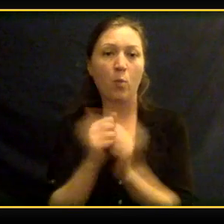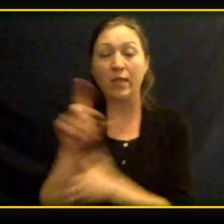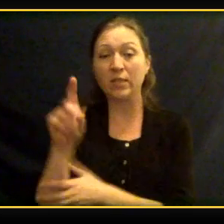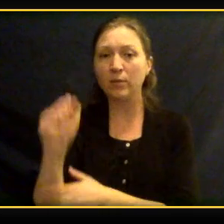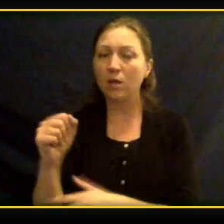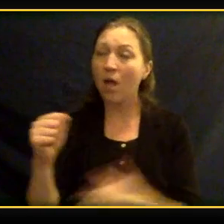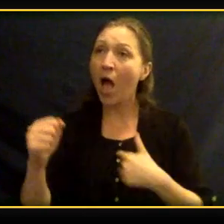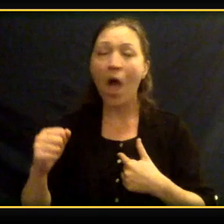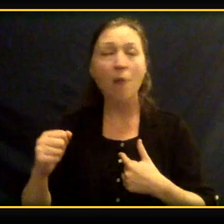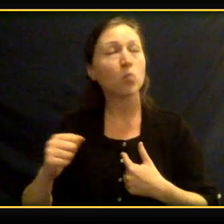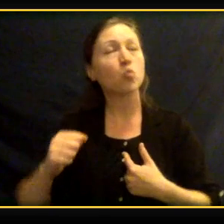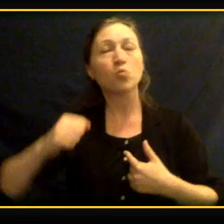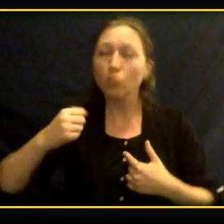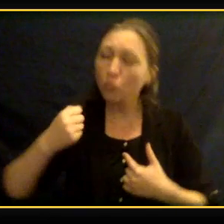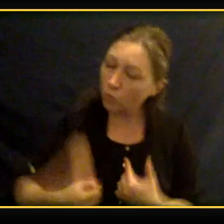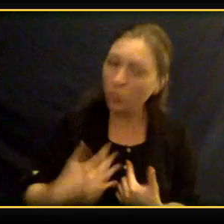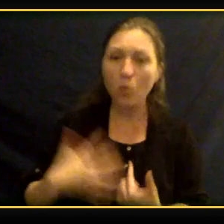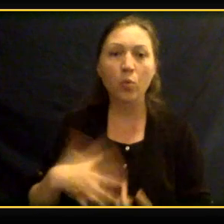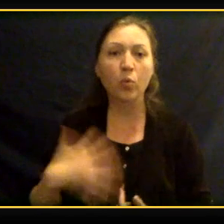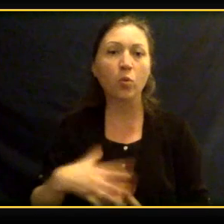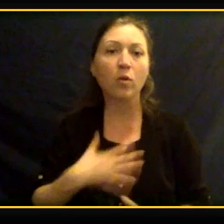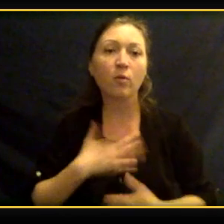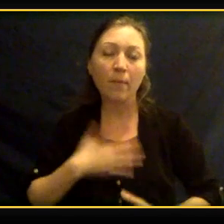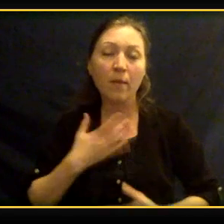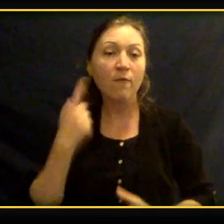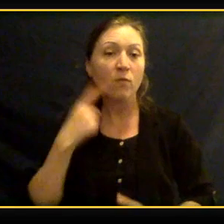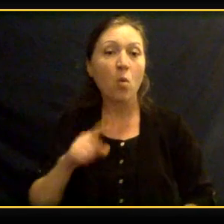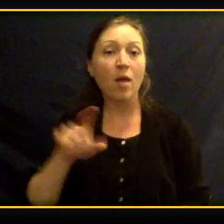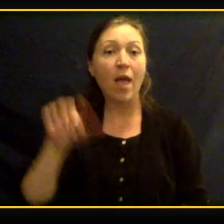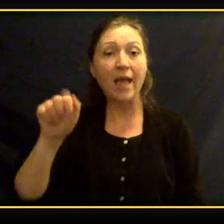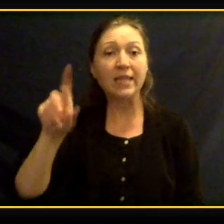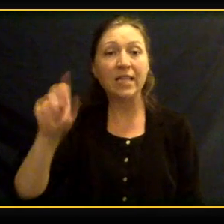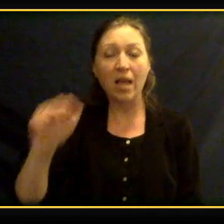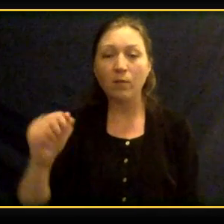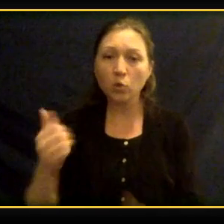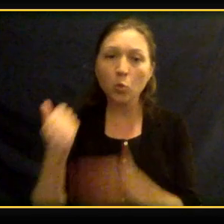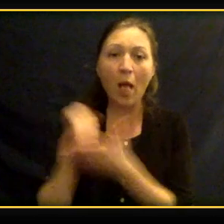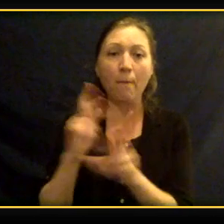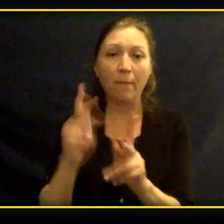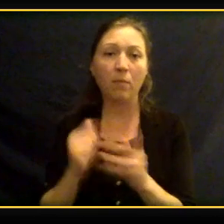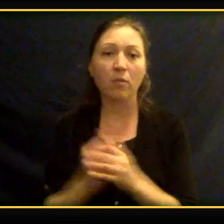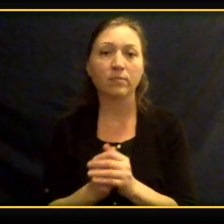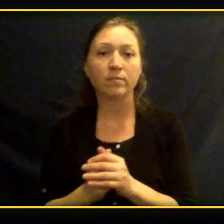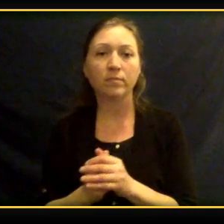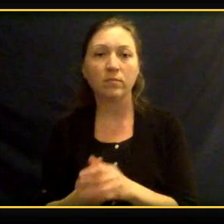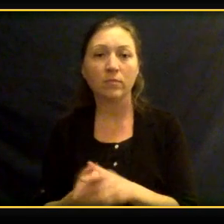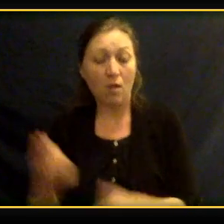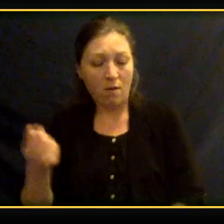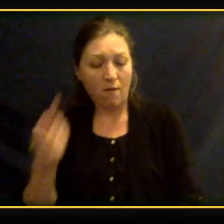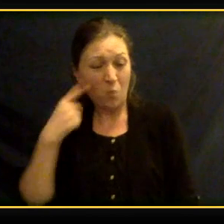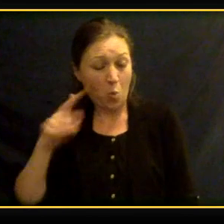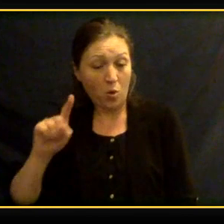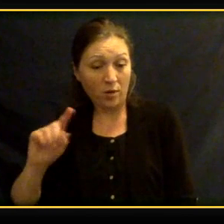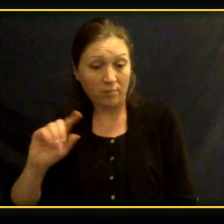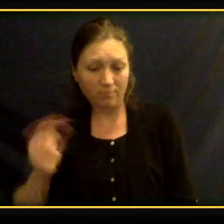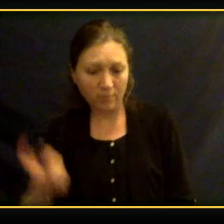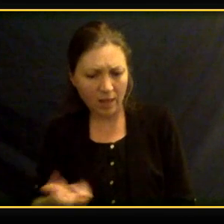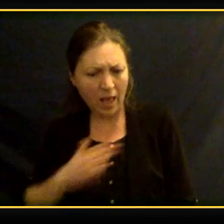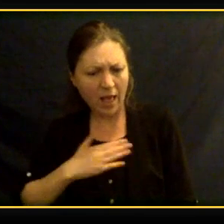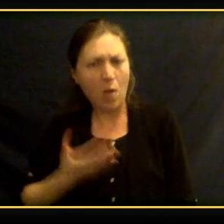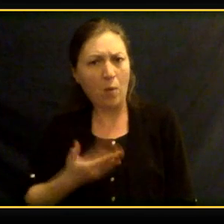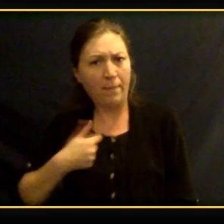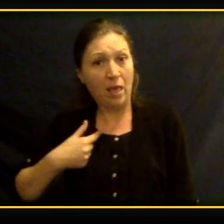the ADA for helping move the narrative forward. For giving me the backup I needed to ensure that my